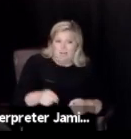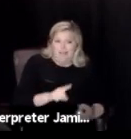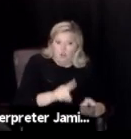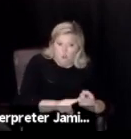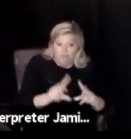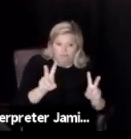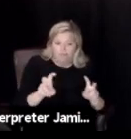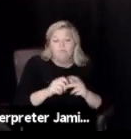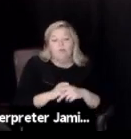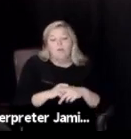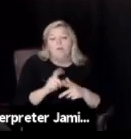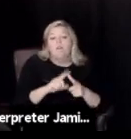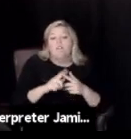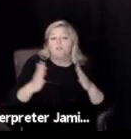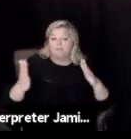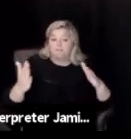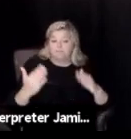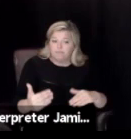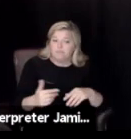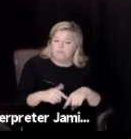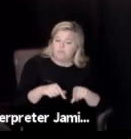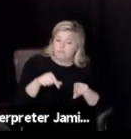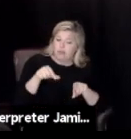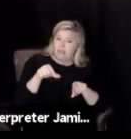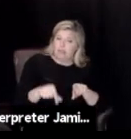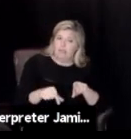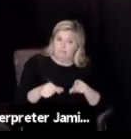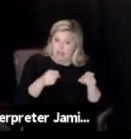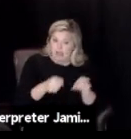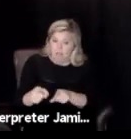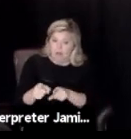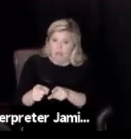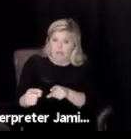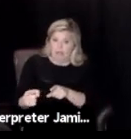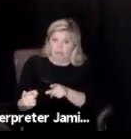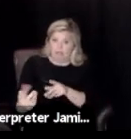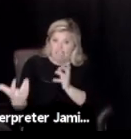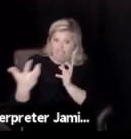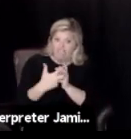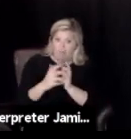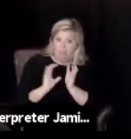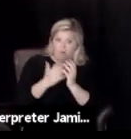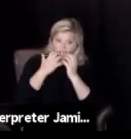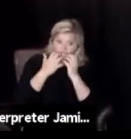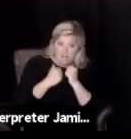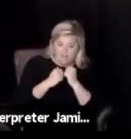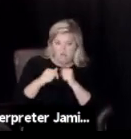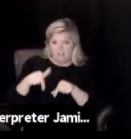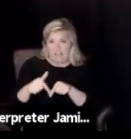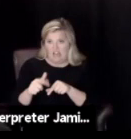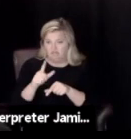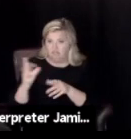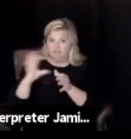And then he says, he's going to ask, well, is it relevant to our strategic plan? Does it fit with our values,